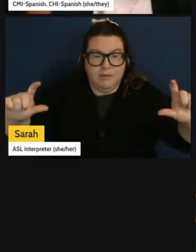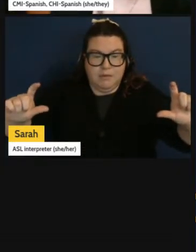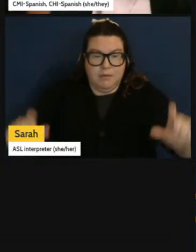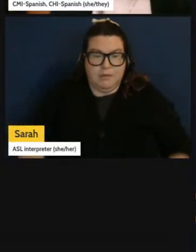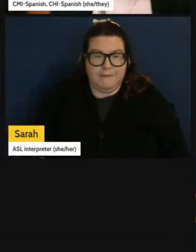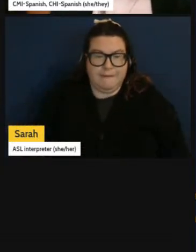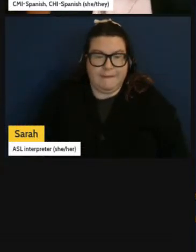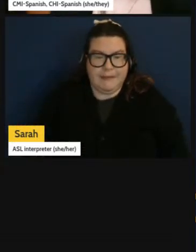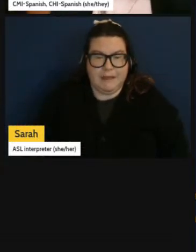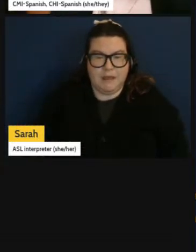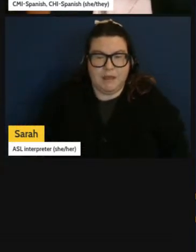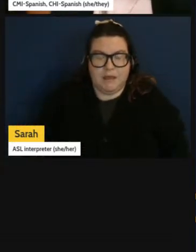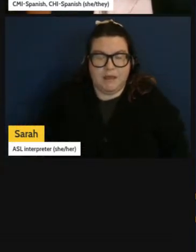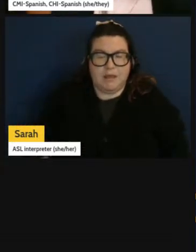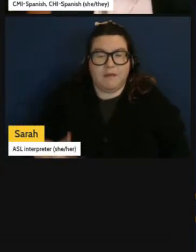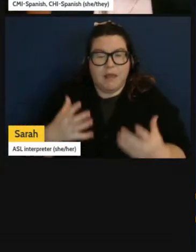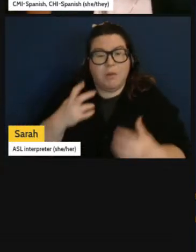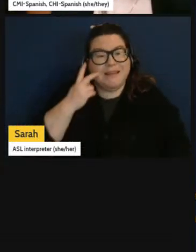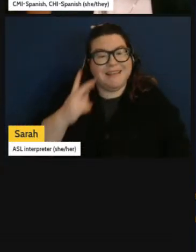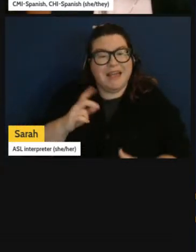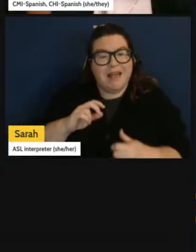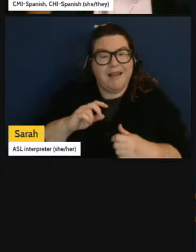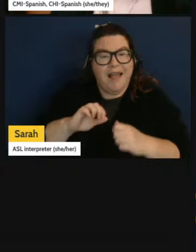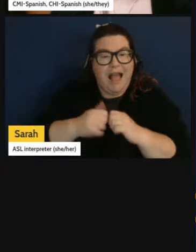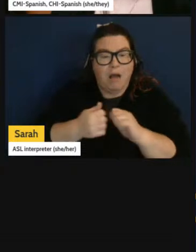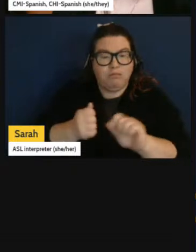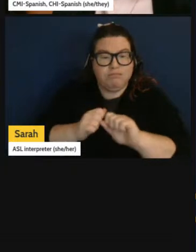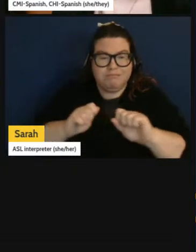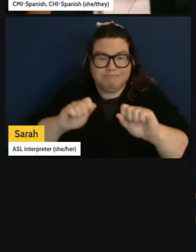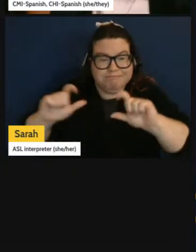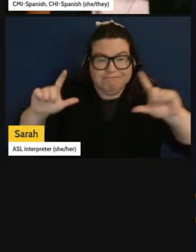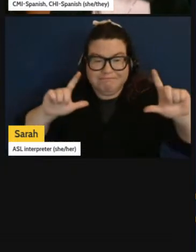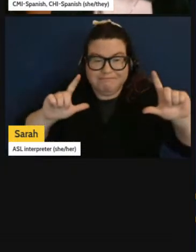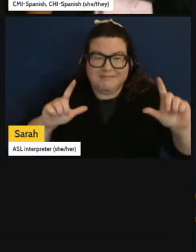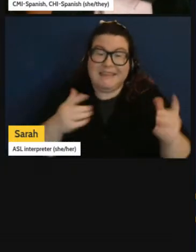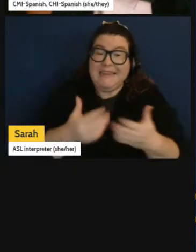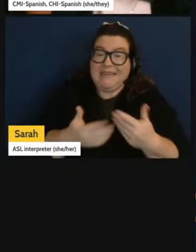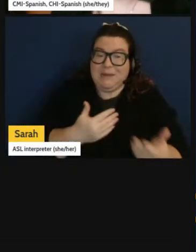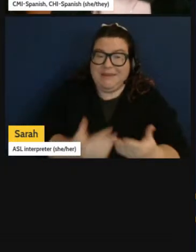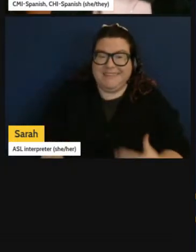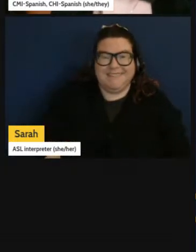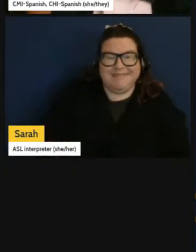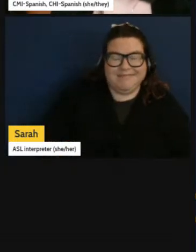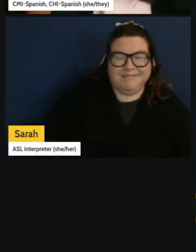I wanted to see how the ASL interpreter signed Zoom. Anyways,